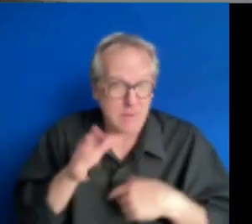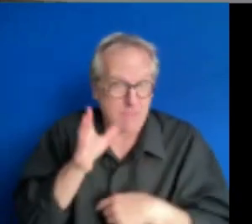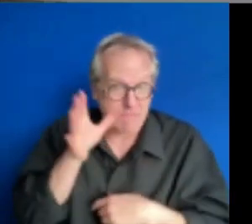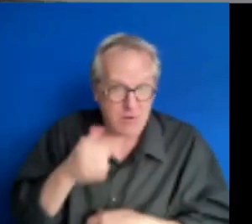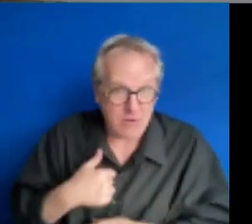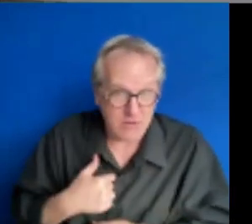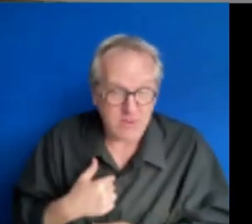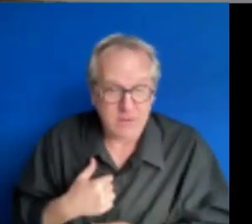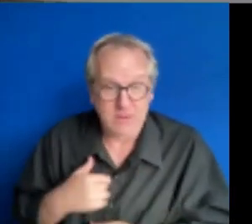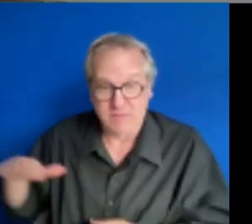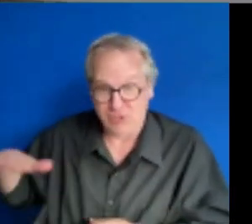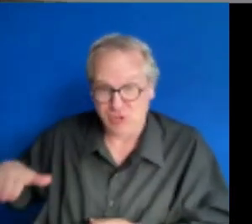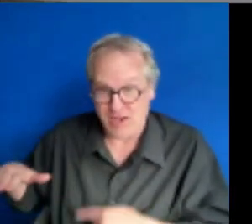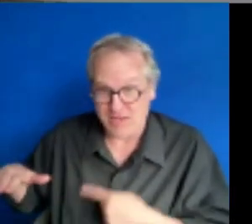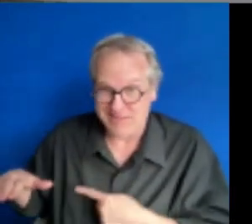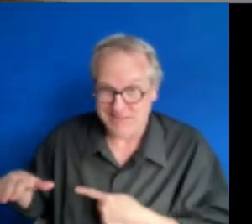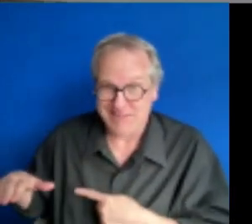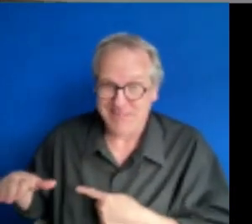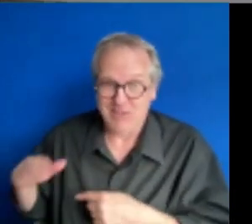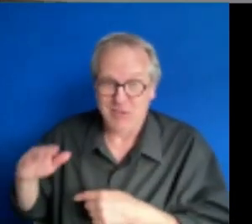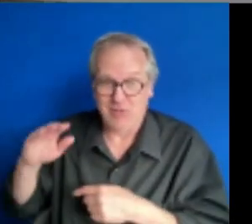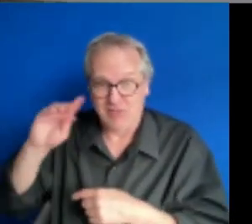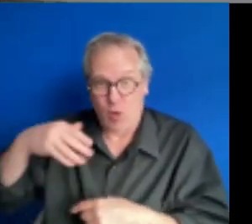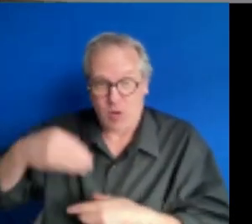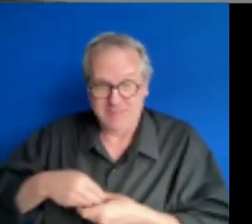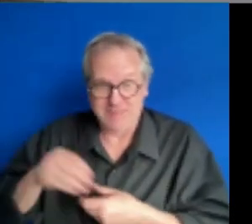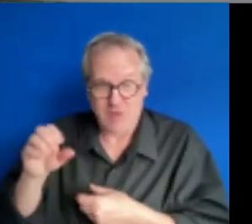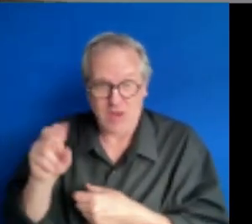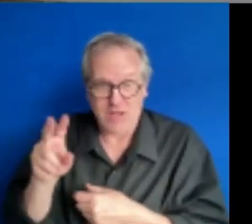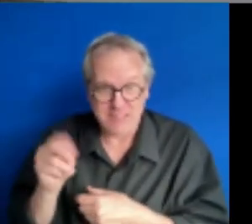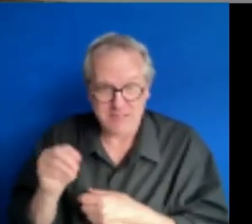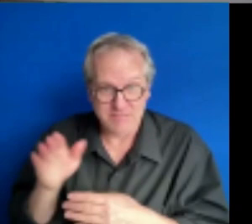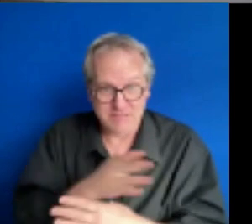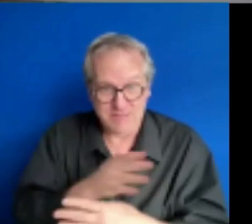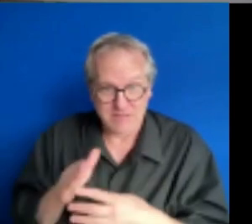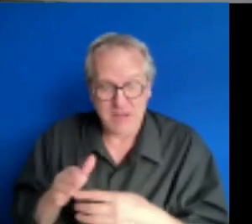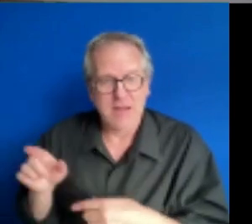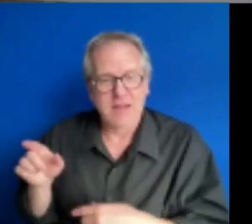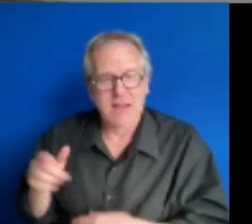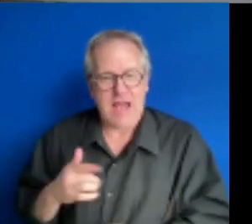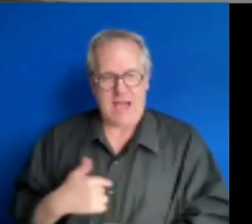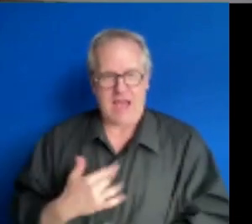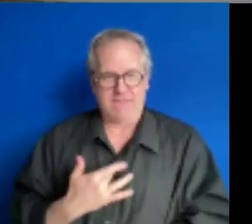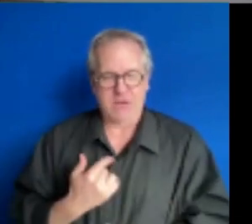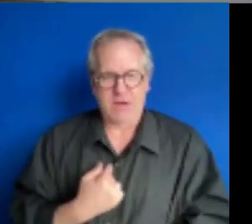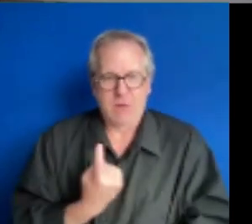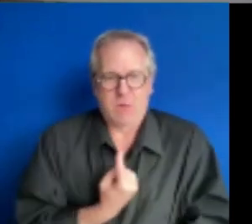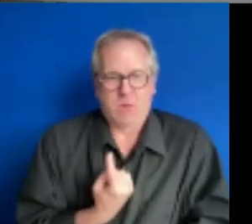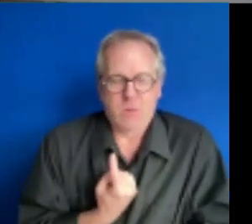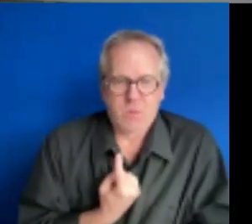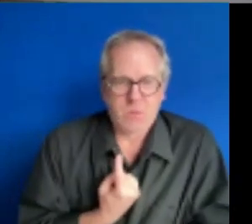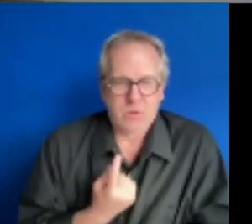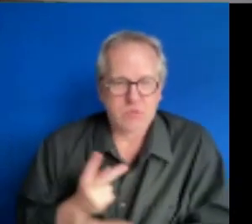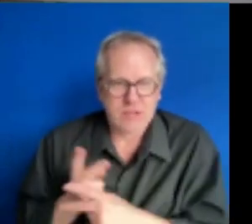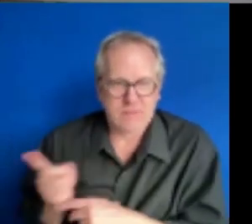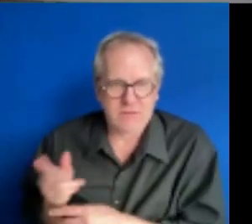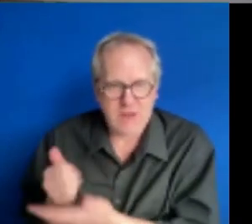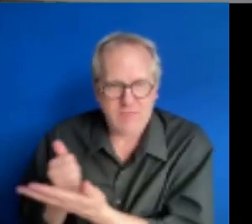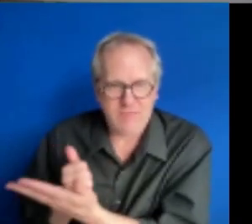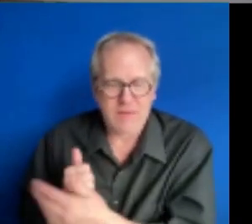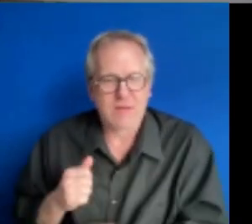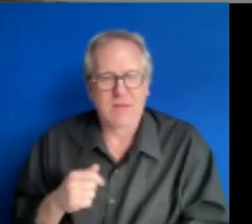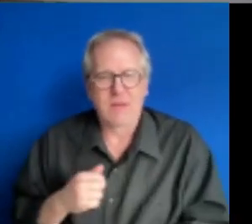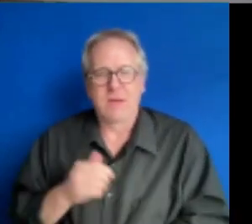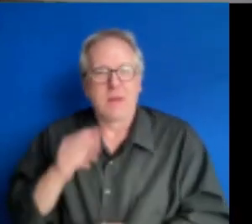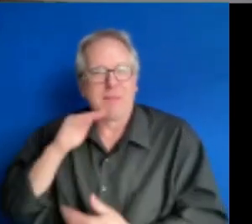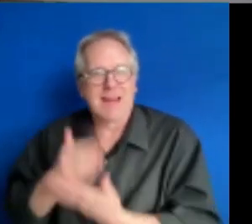of a child who was on the spectrum was feeling like I was alone. And all the work